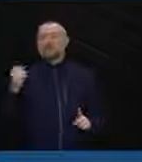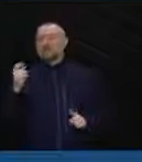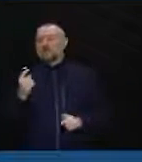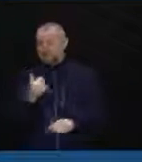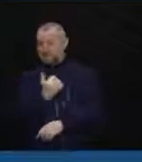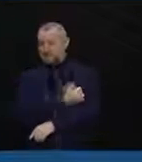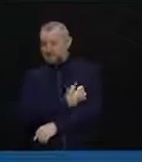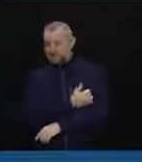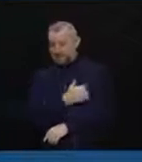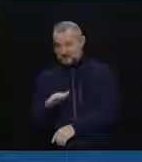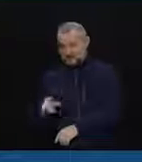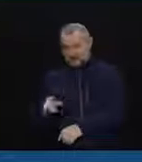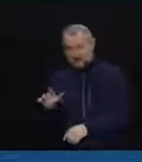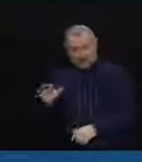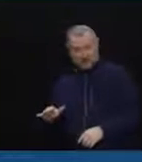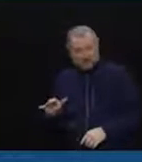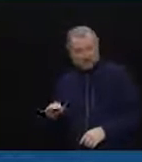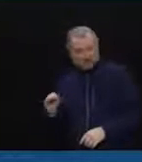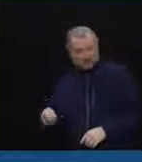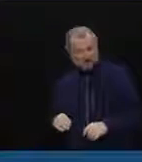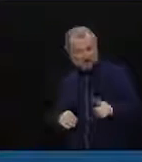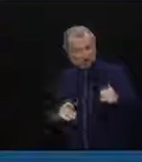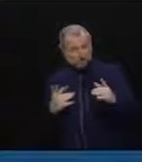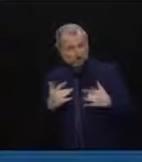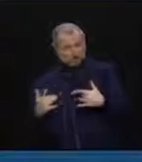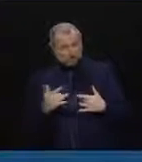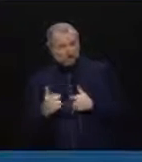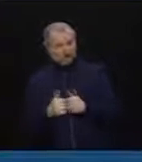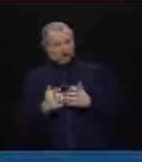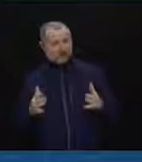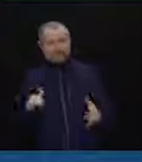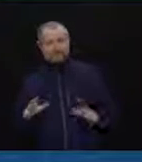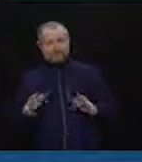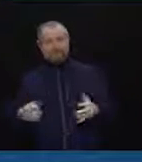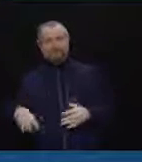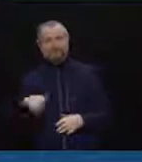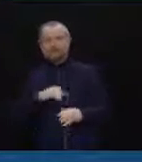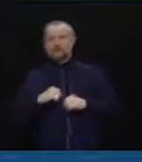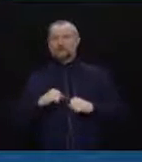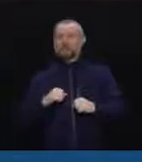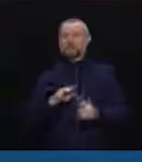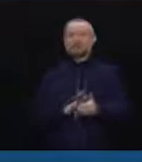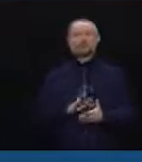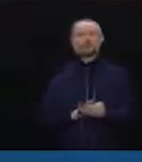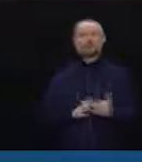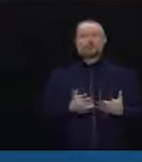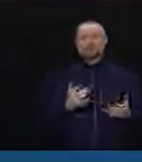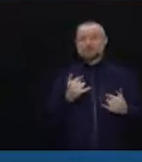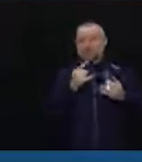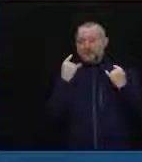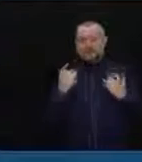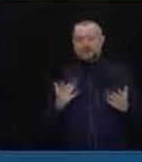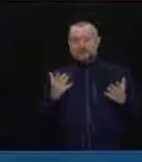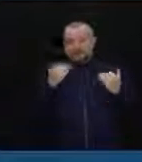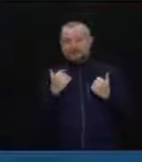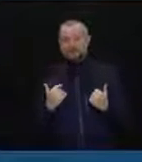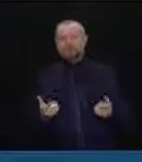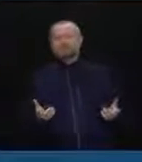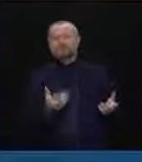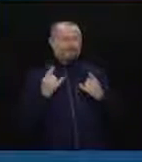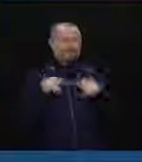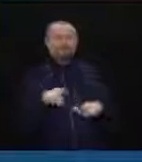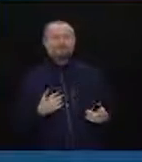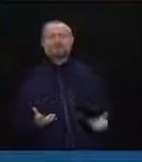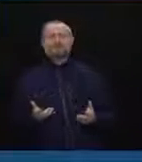this extra layer of protection in the schools, you do indeed lift the mask mandate, that you've got a lot of kids that aren't